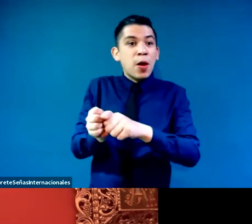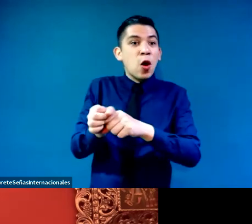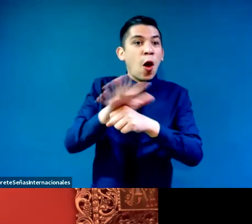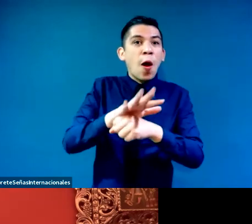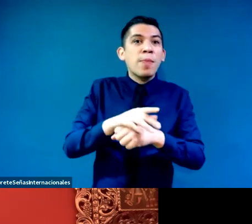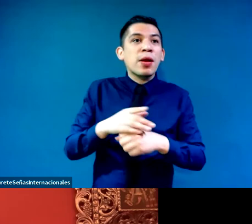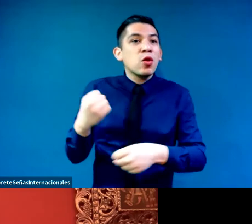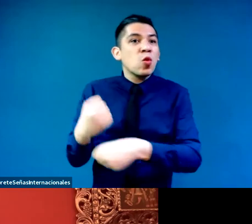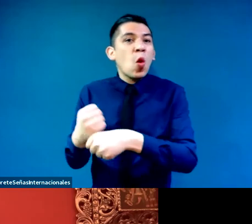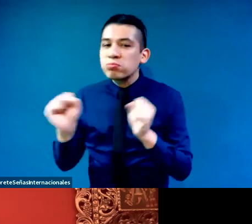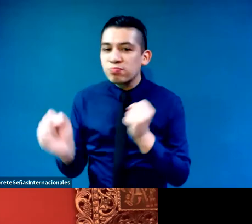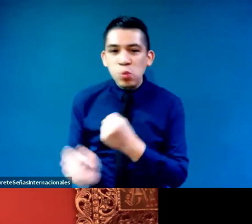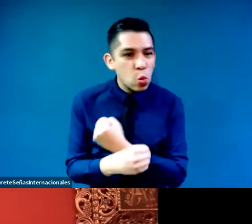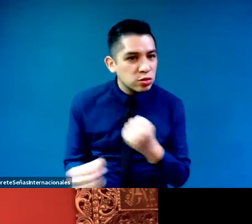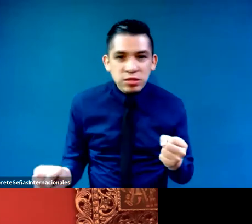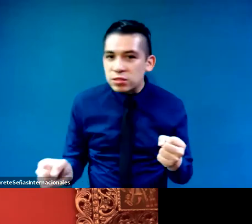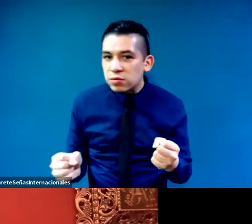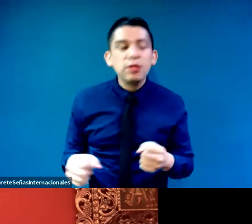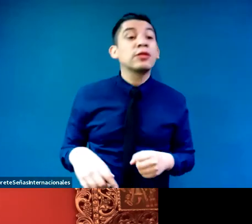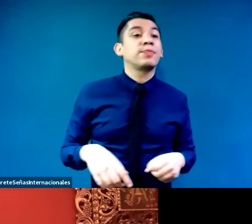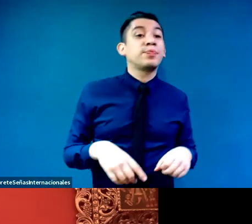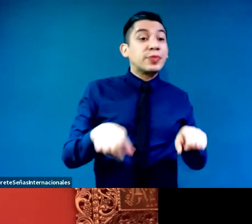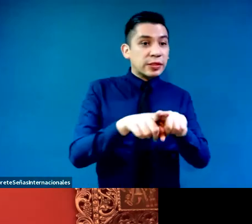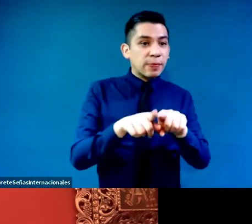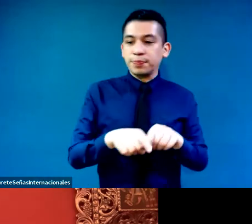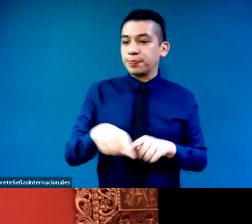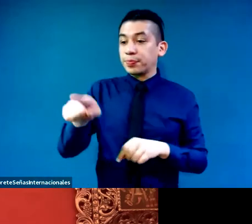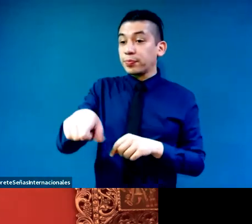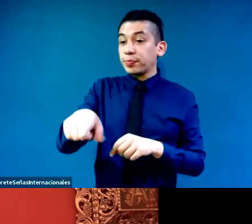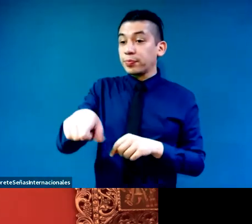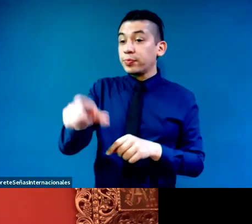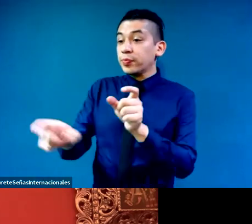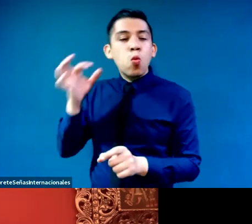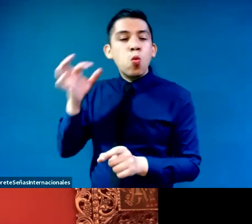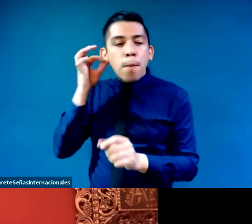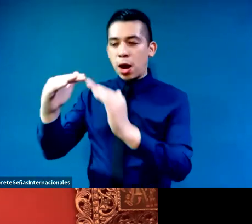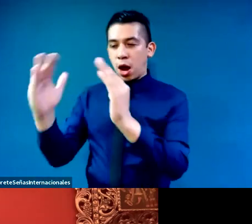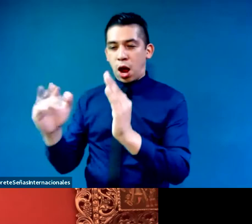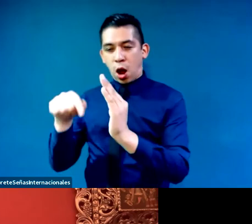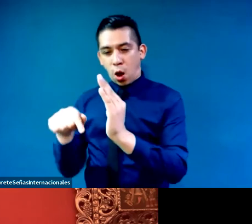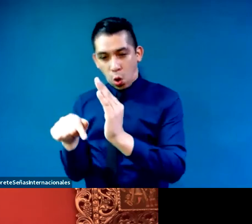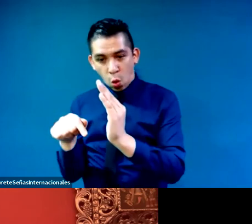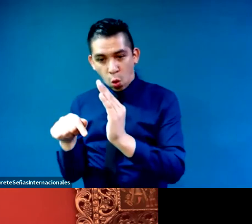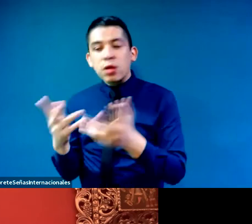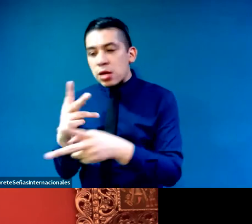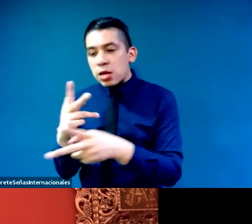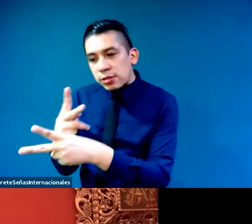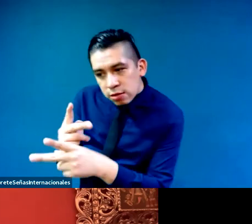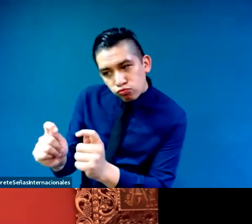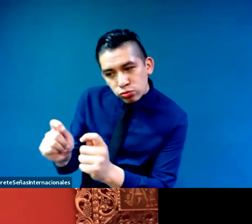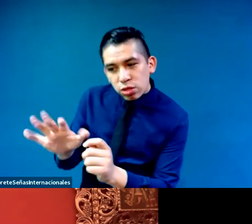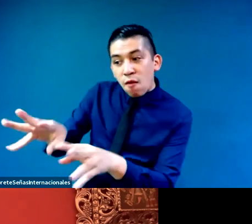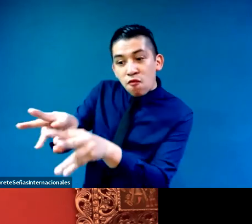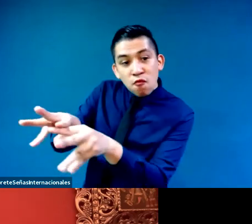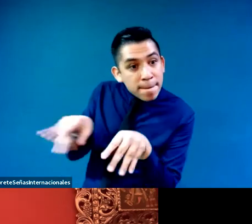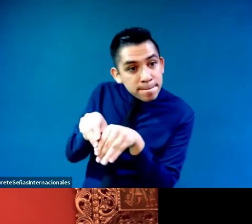home. The other impact that we saw during the pandemic was on women's health. And this matters for their